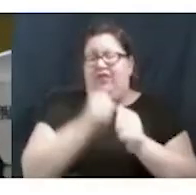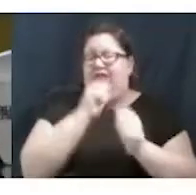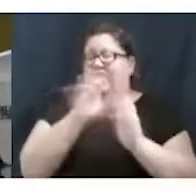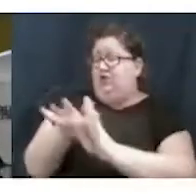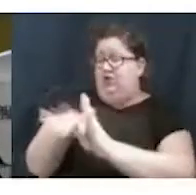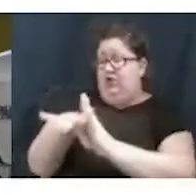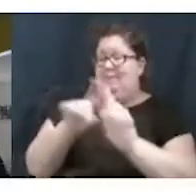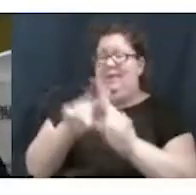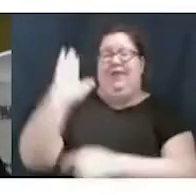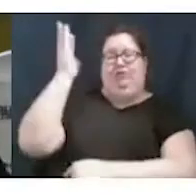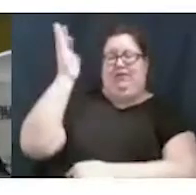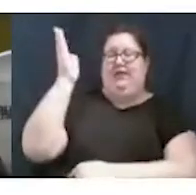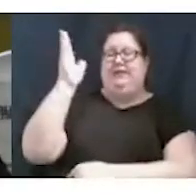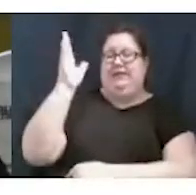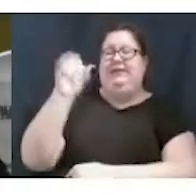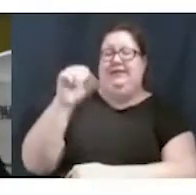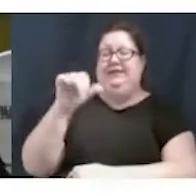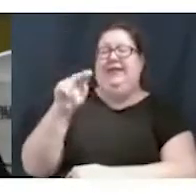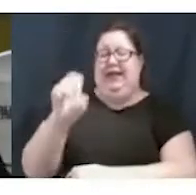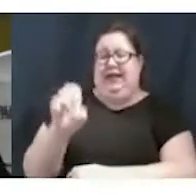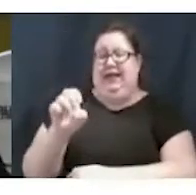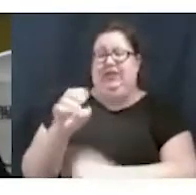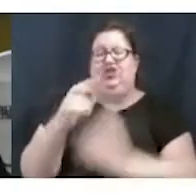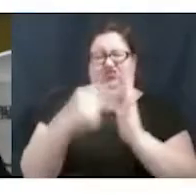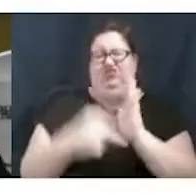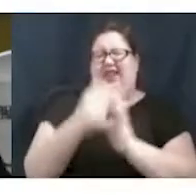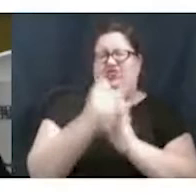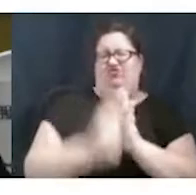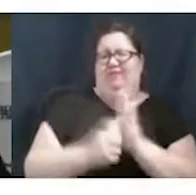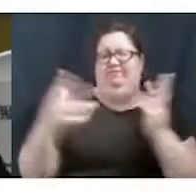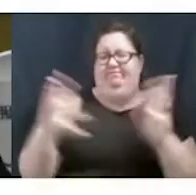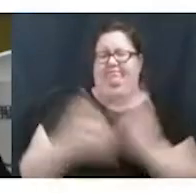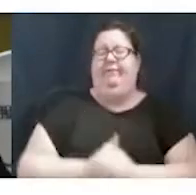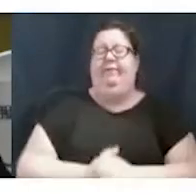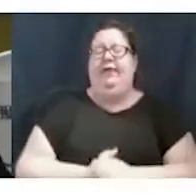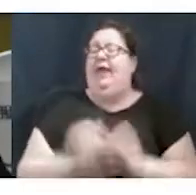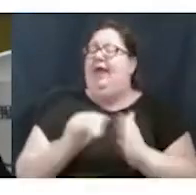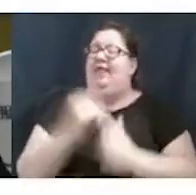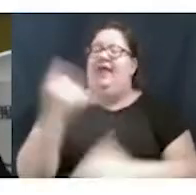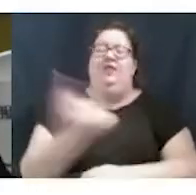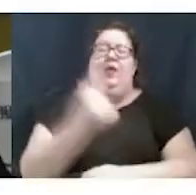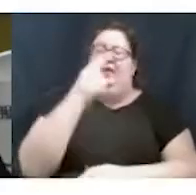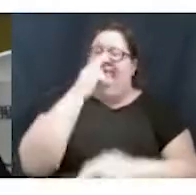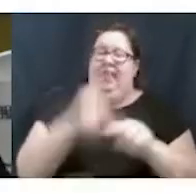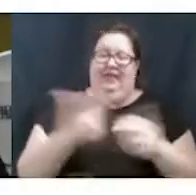the scene. And, you know, just by reading the script. So that's always fun.